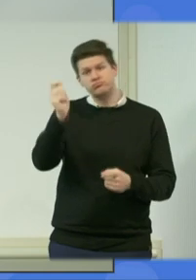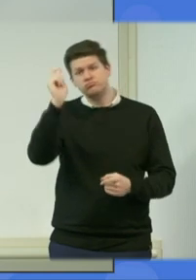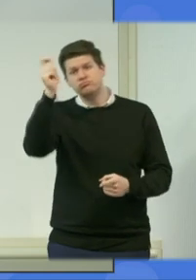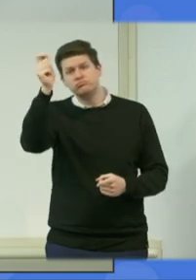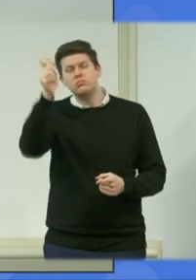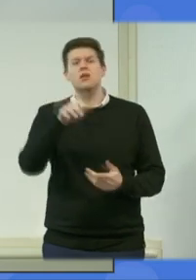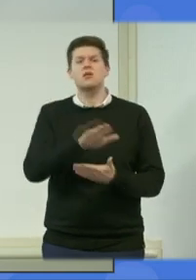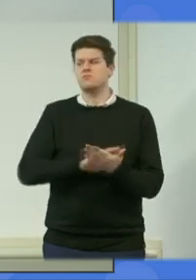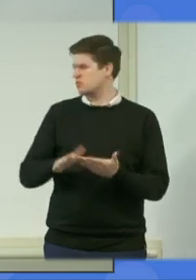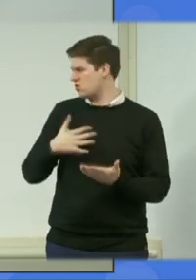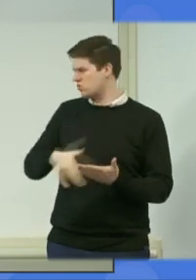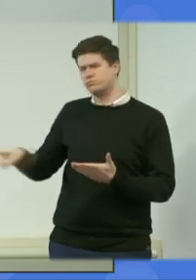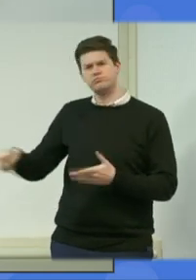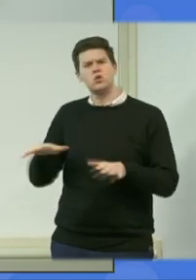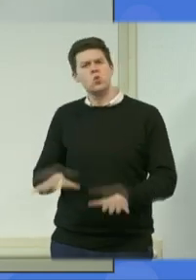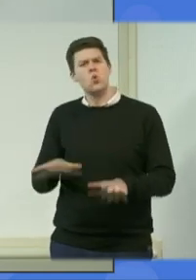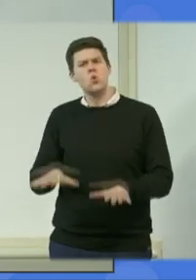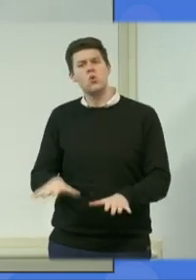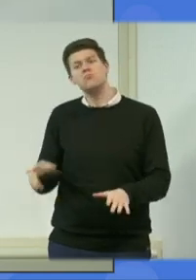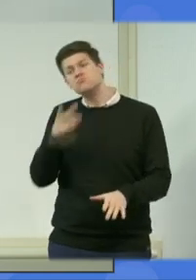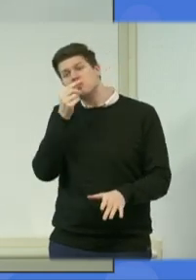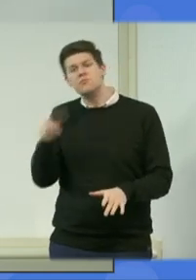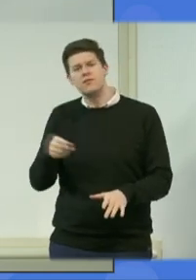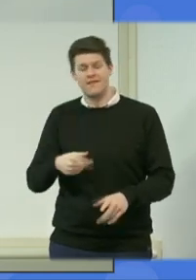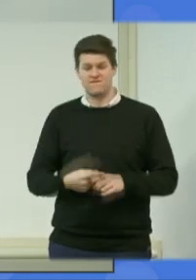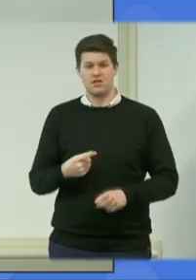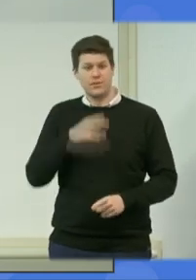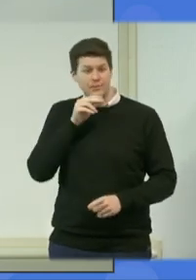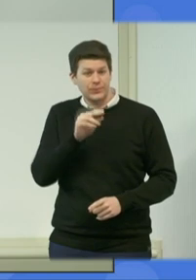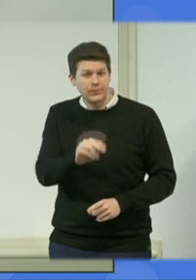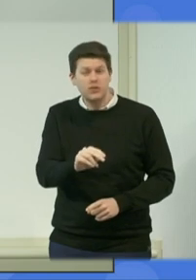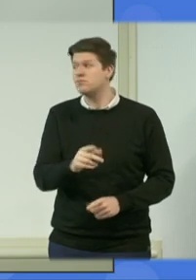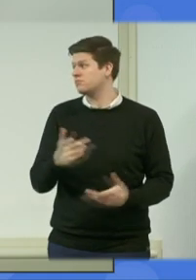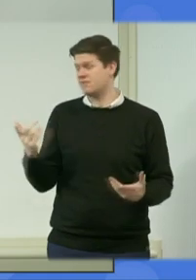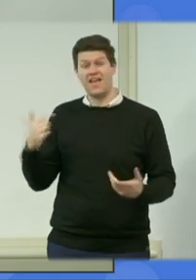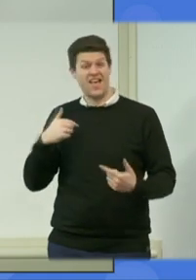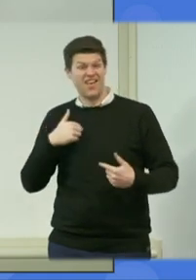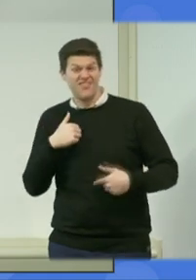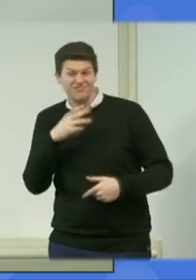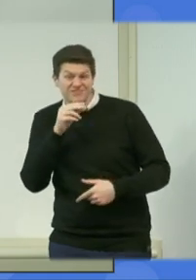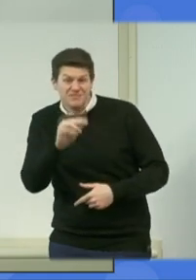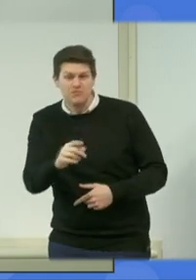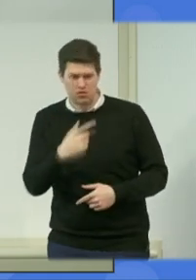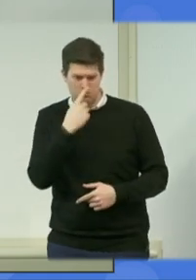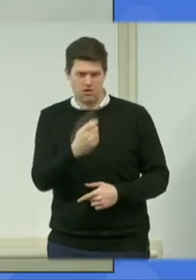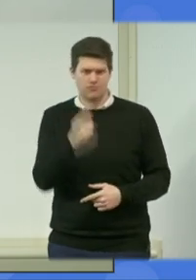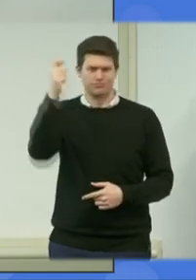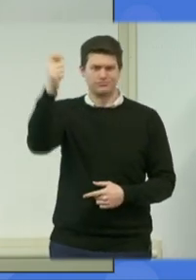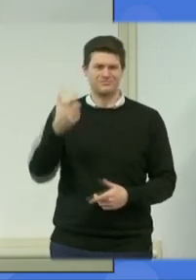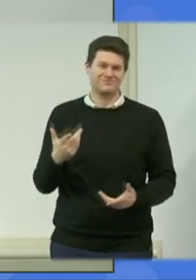like the speaker to slow down. Maybe they're talking too quickly. You're welcome to use them on me as well, actually. I've not use them on myself, but